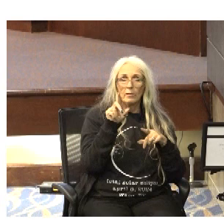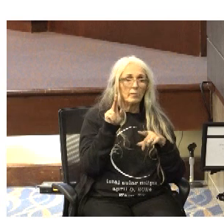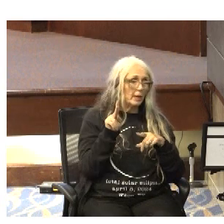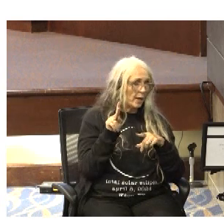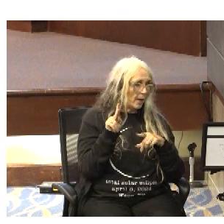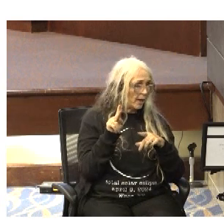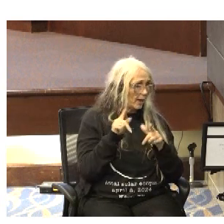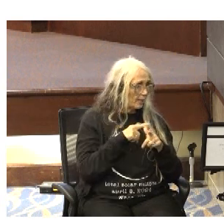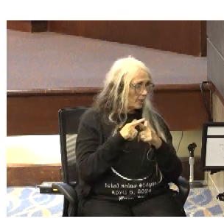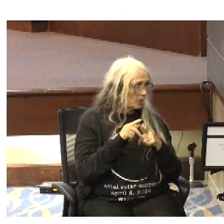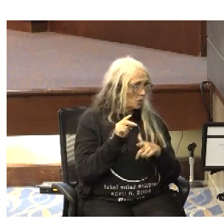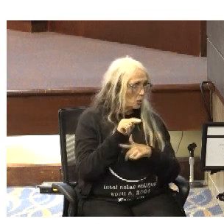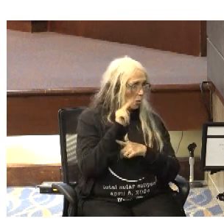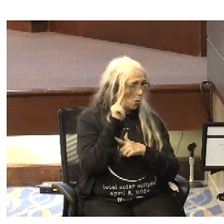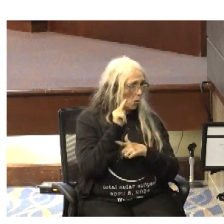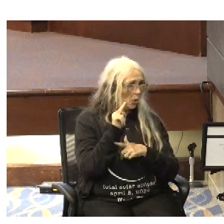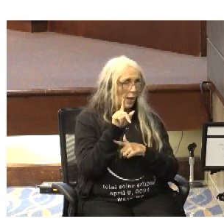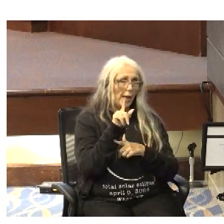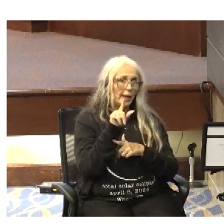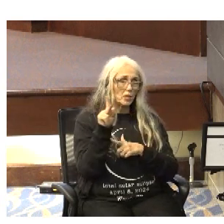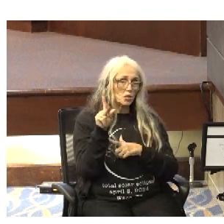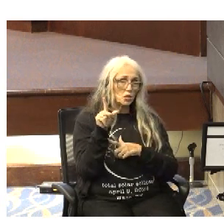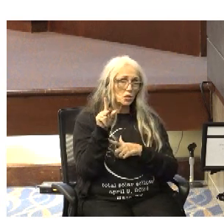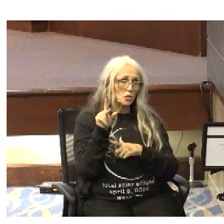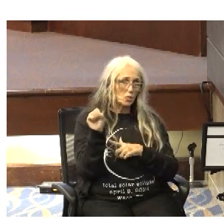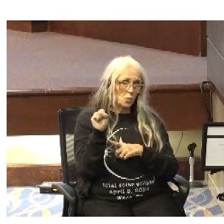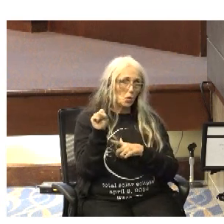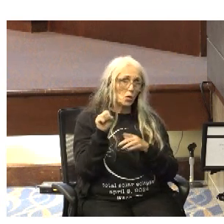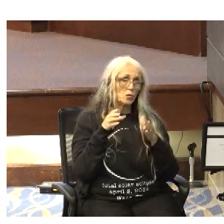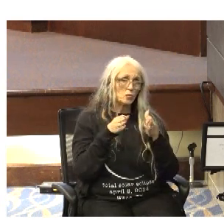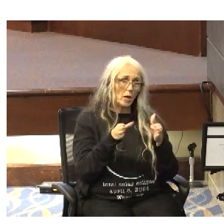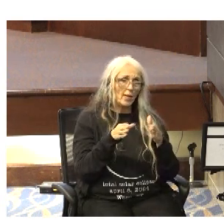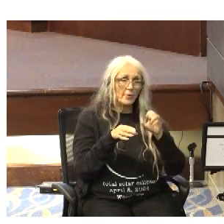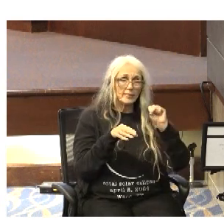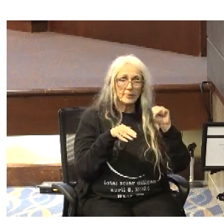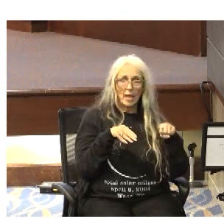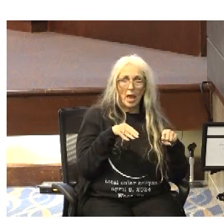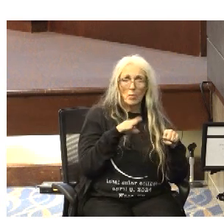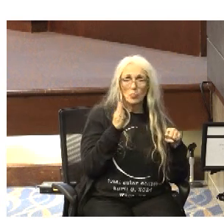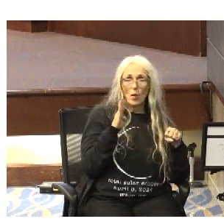on the north by Lakeshore Drive and on the south by the Brazos River.